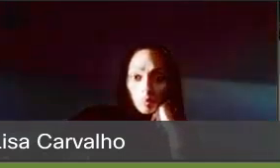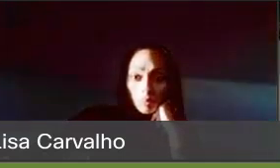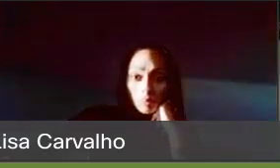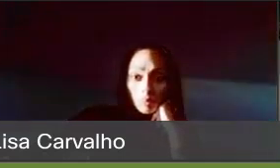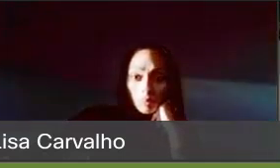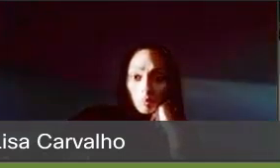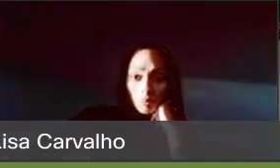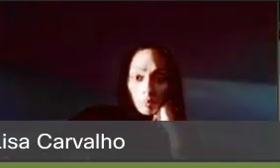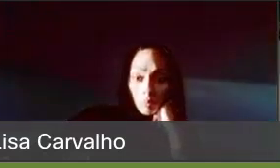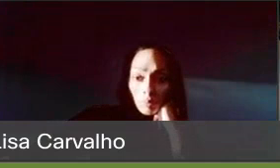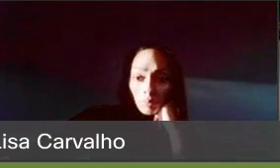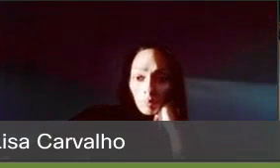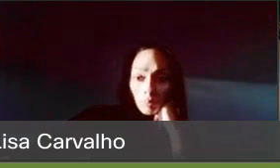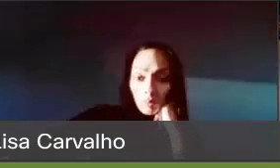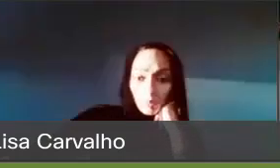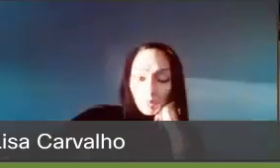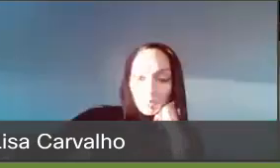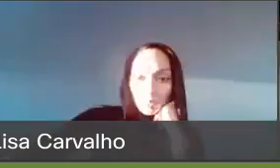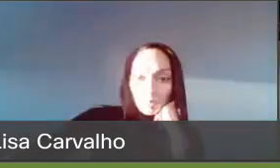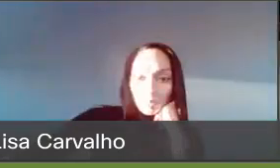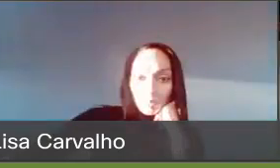with therapists and what it was like.